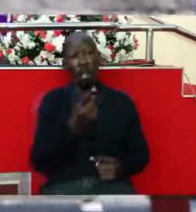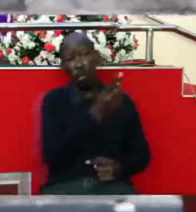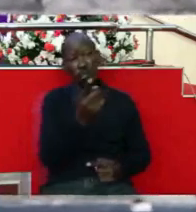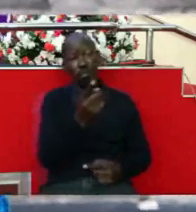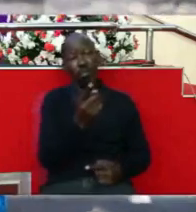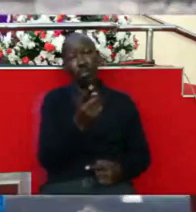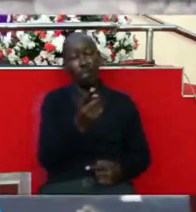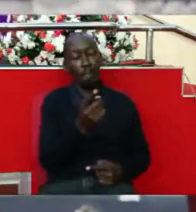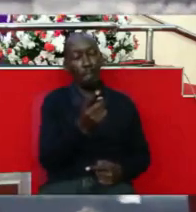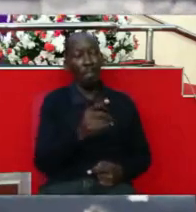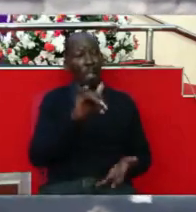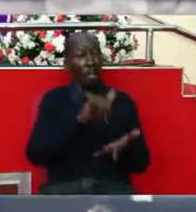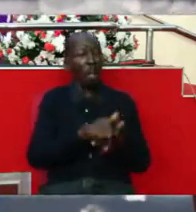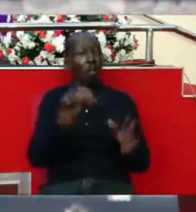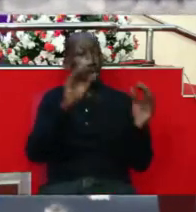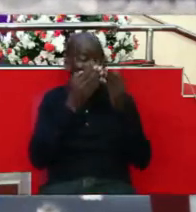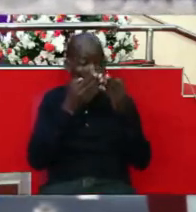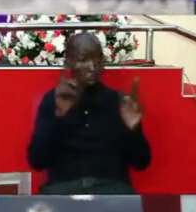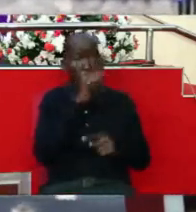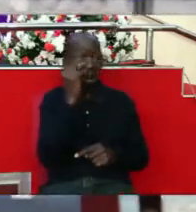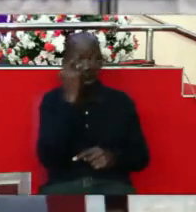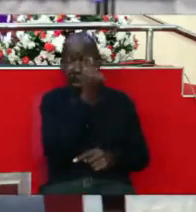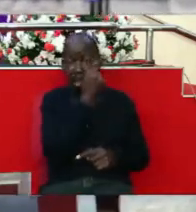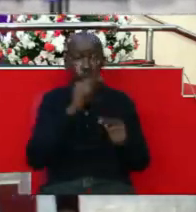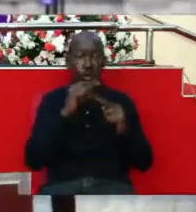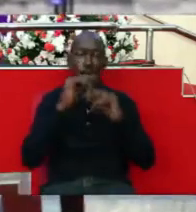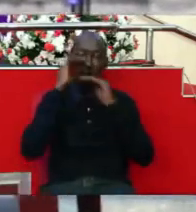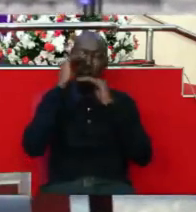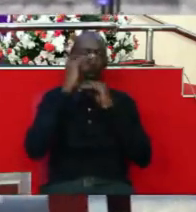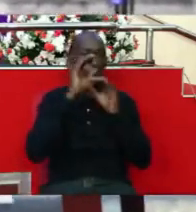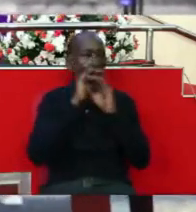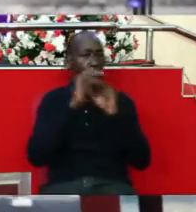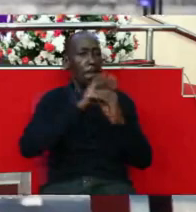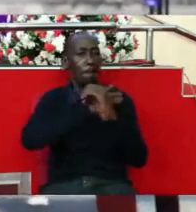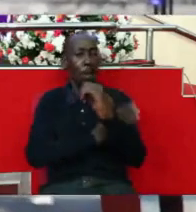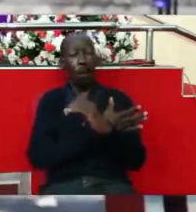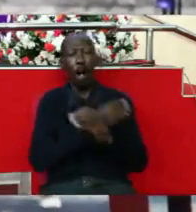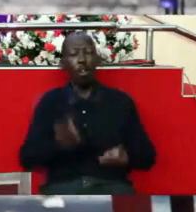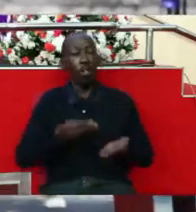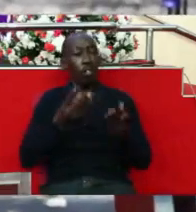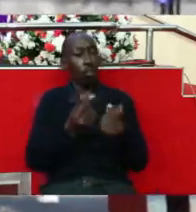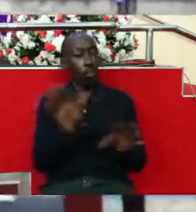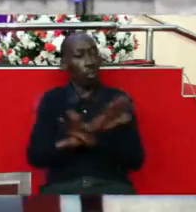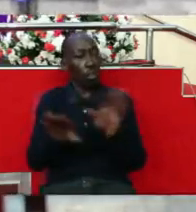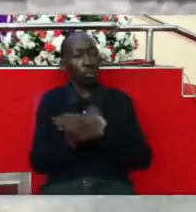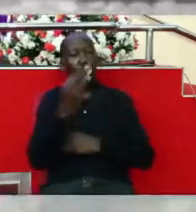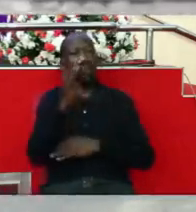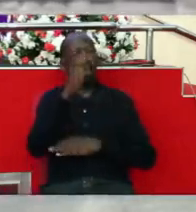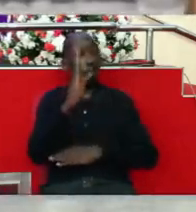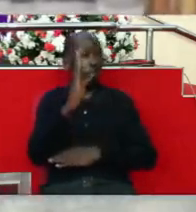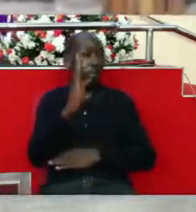nikakuja kukuambia hili. That open your eyes to the unlimited power and resources of God. Kwamba ufungue macho